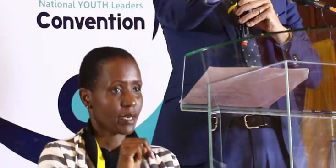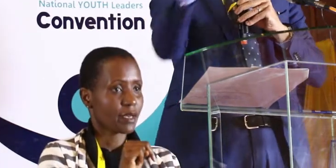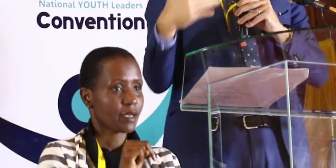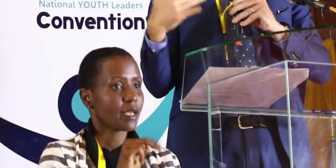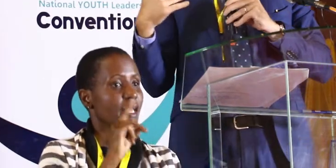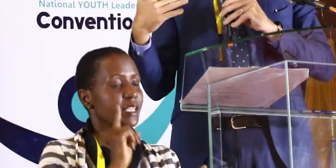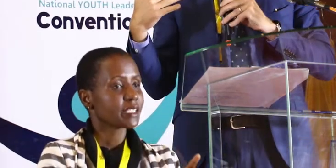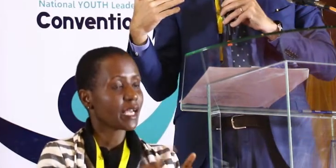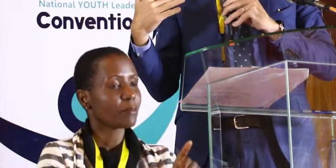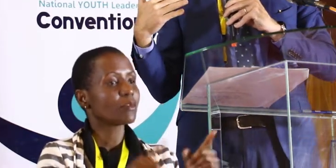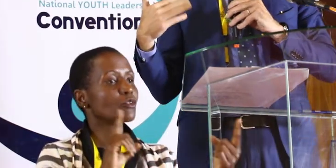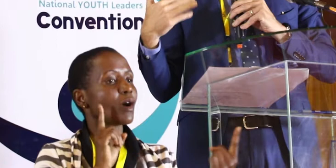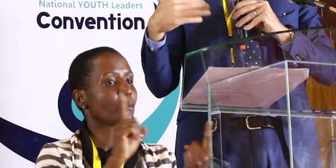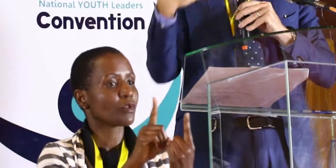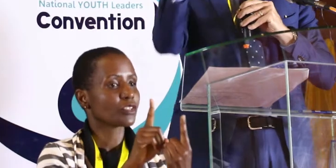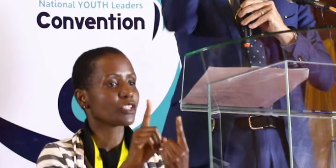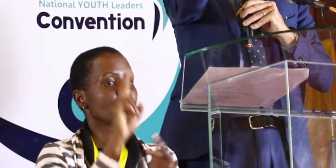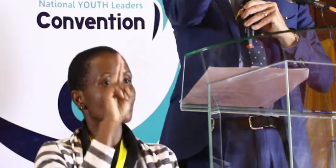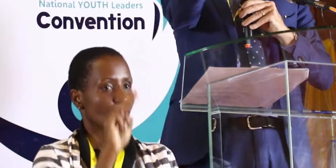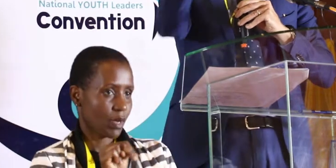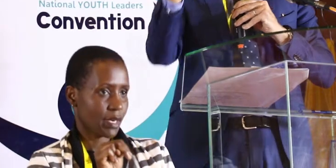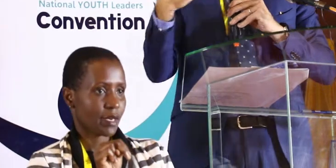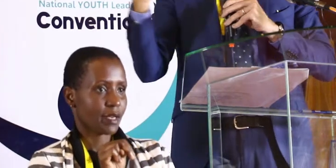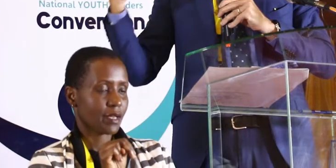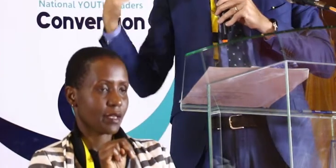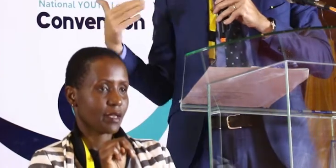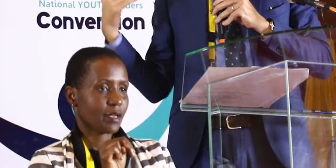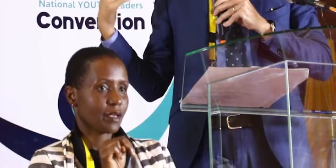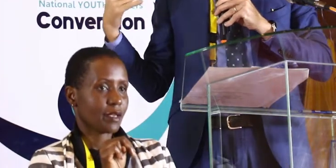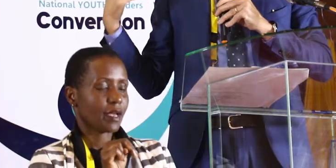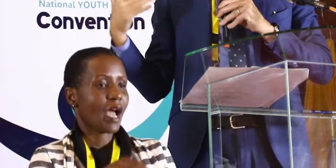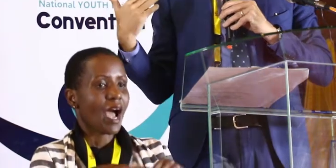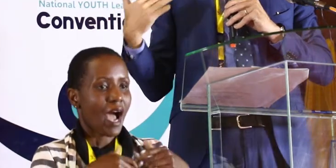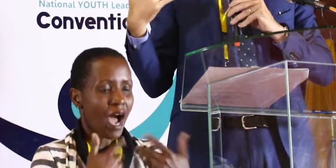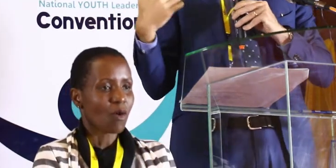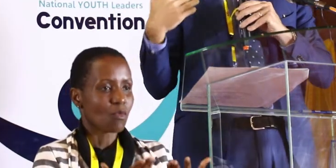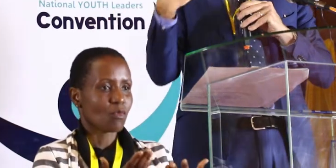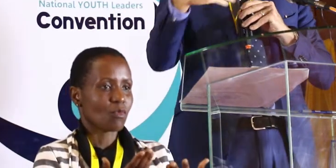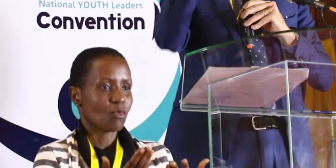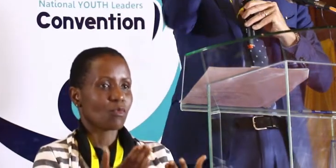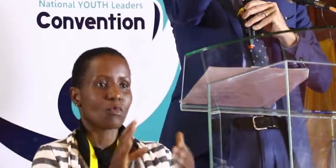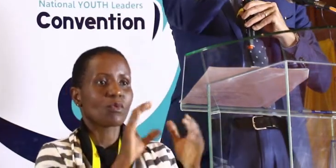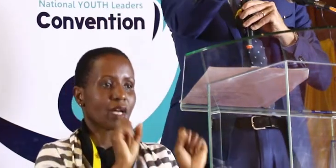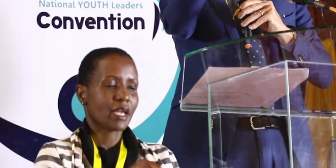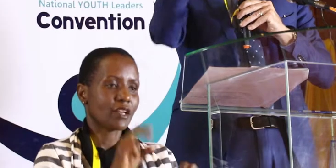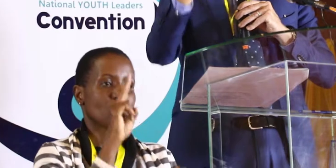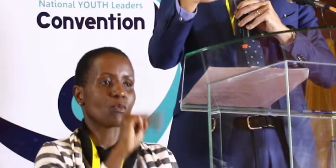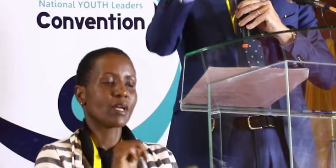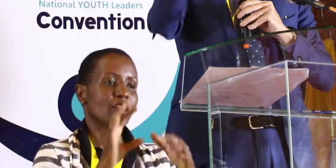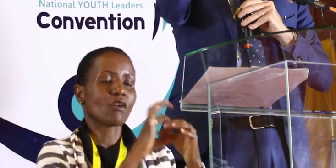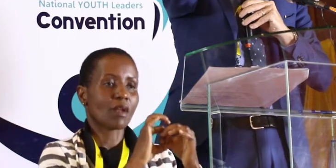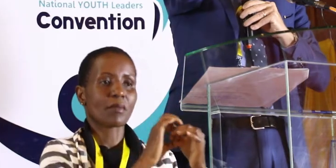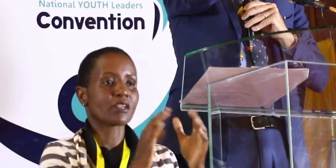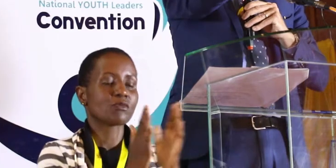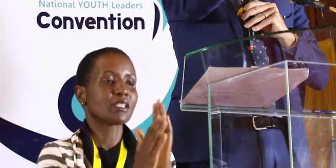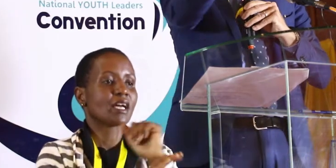approach the UN at the devolved level. How do we collaborate with the county